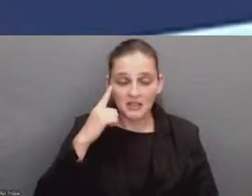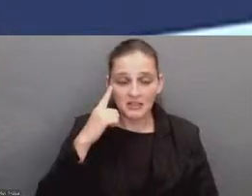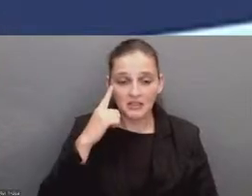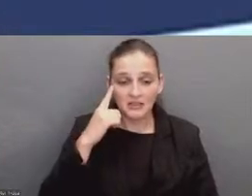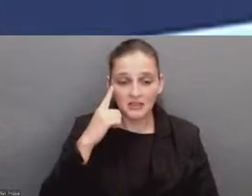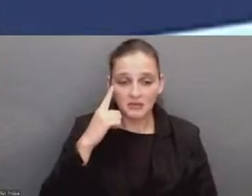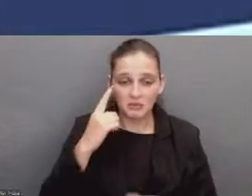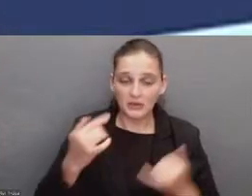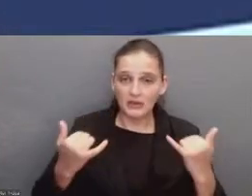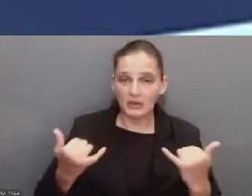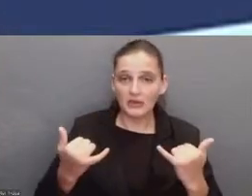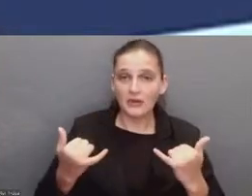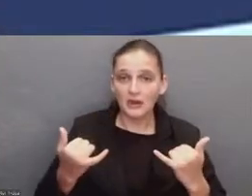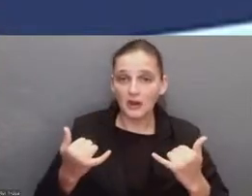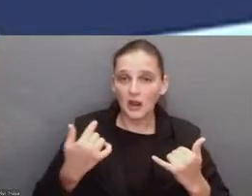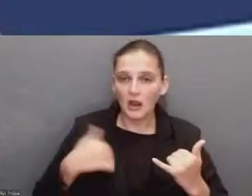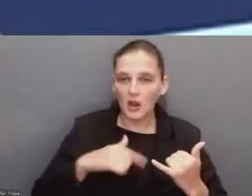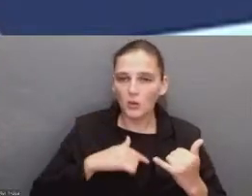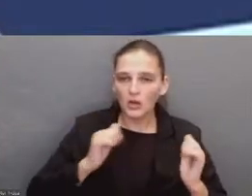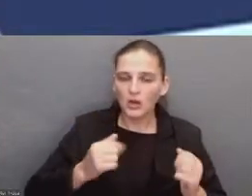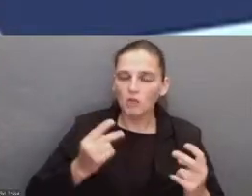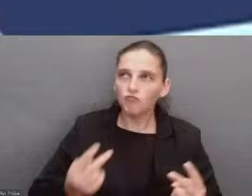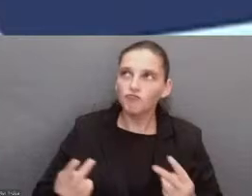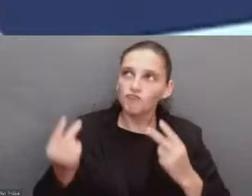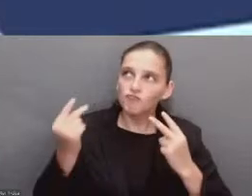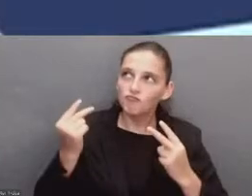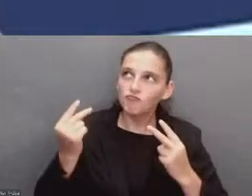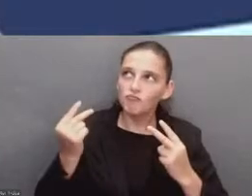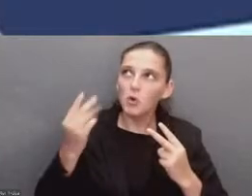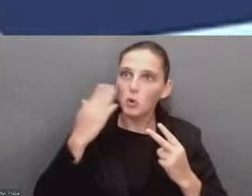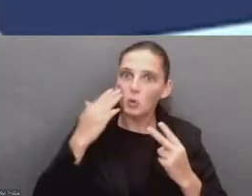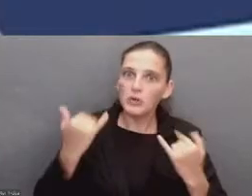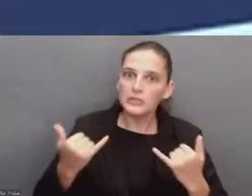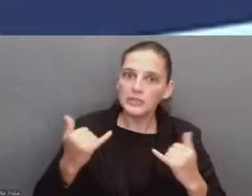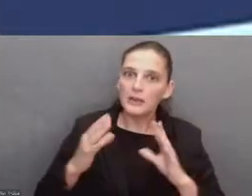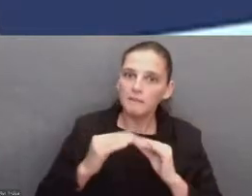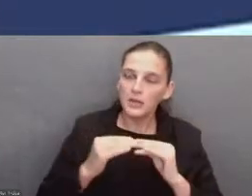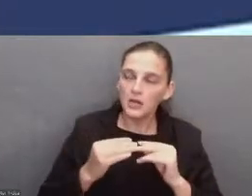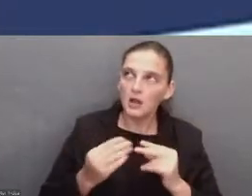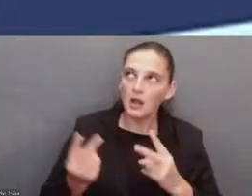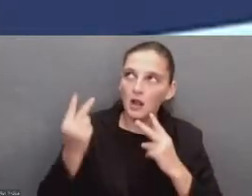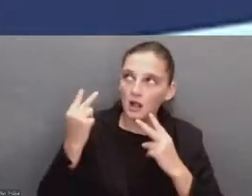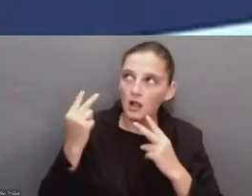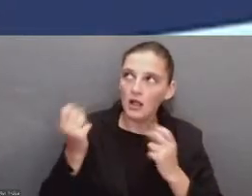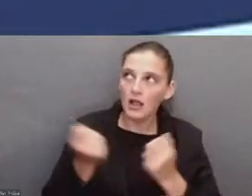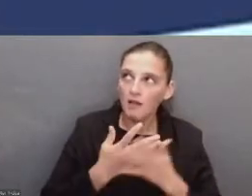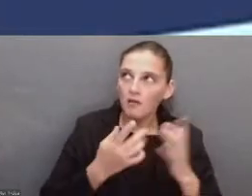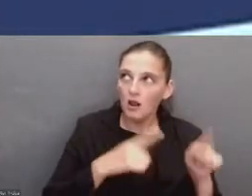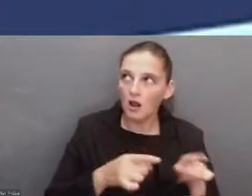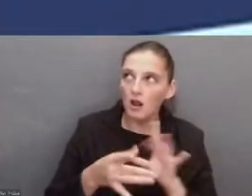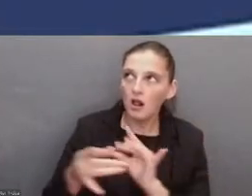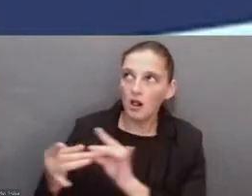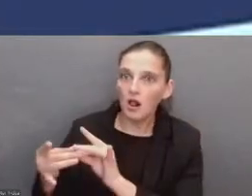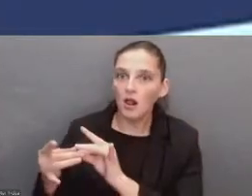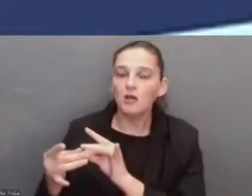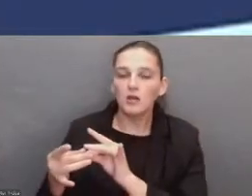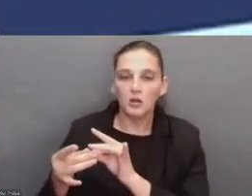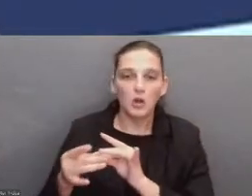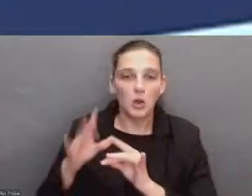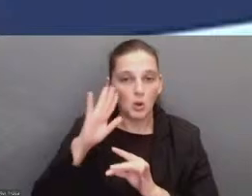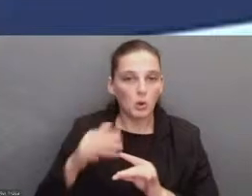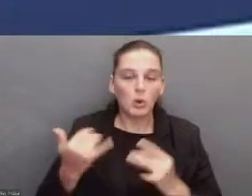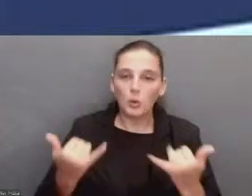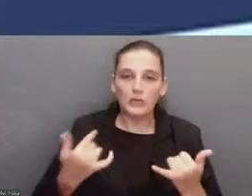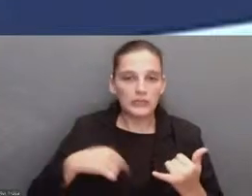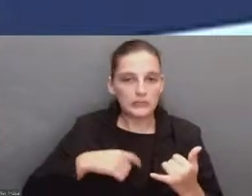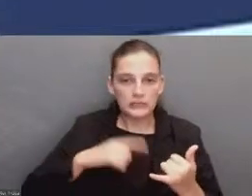even now on the meeting we've had and know that the time demands a new post-pandemic reality.